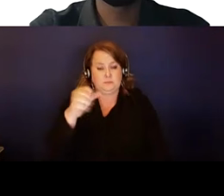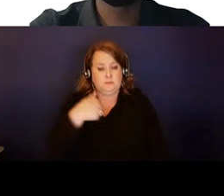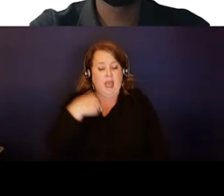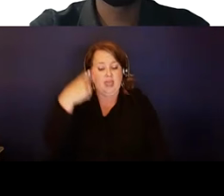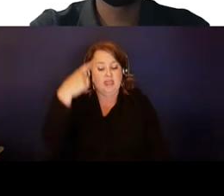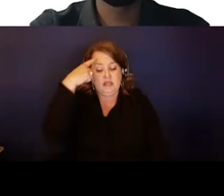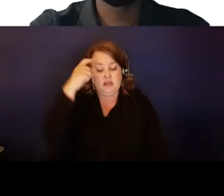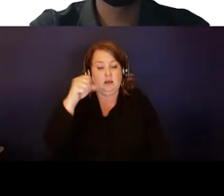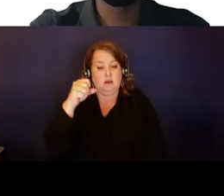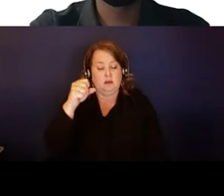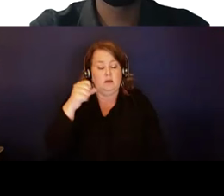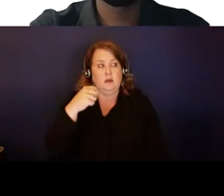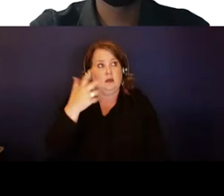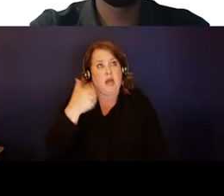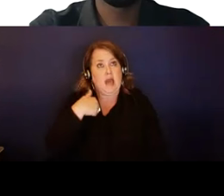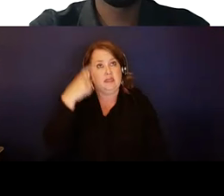think